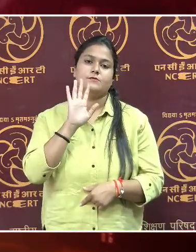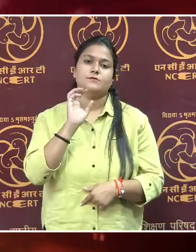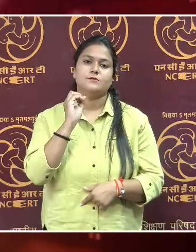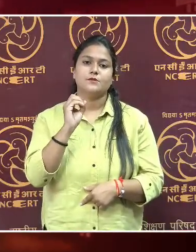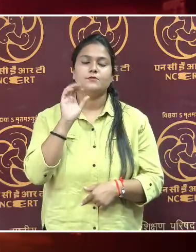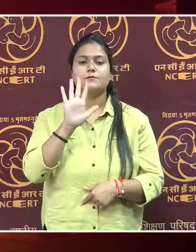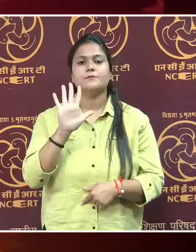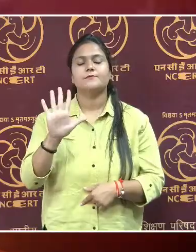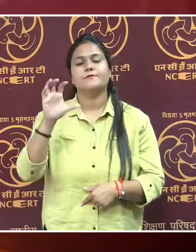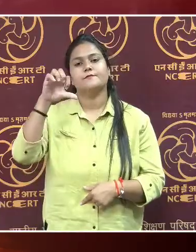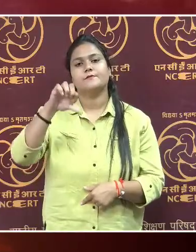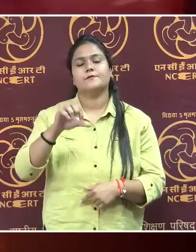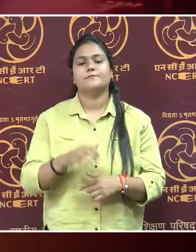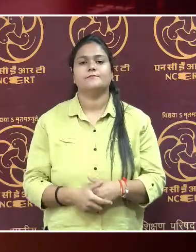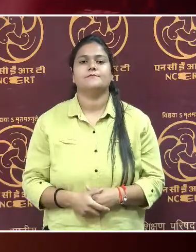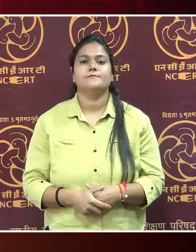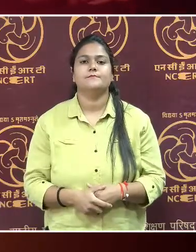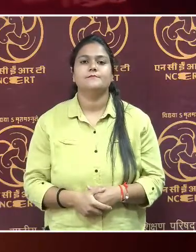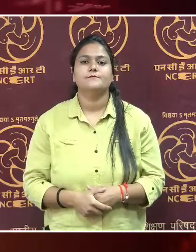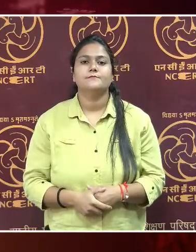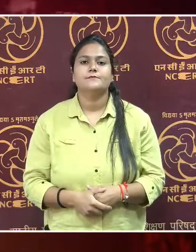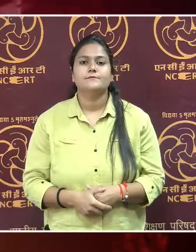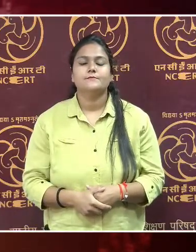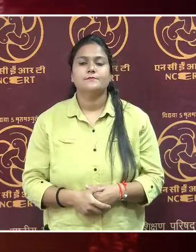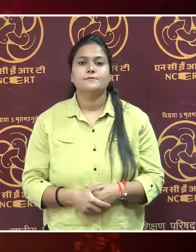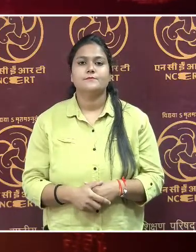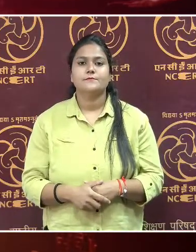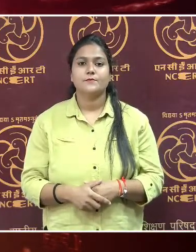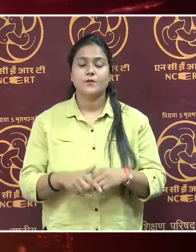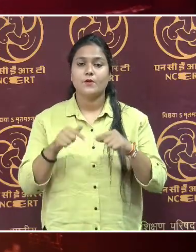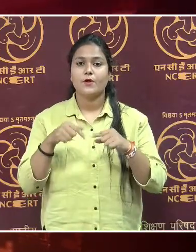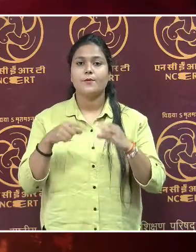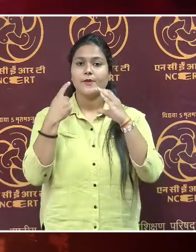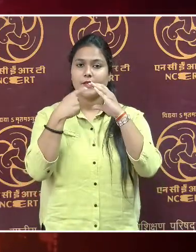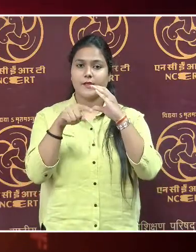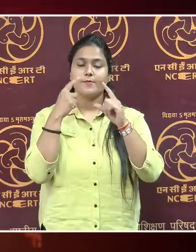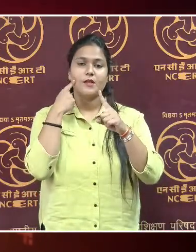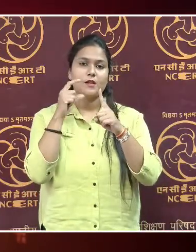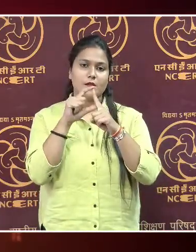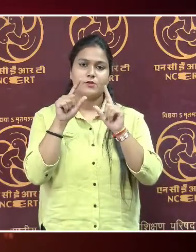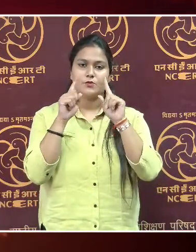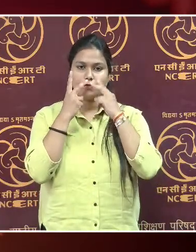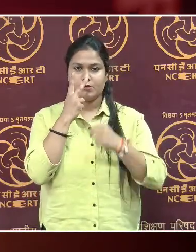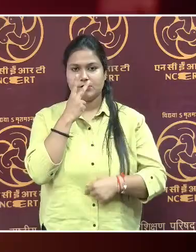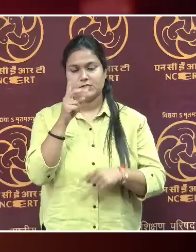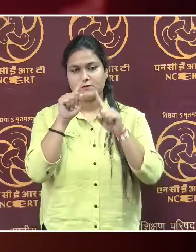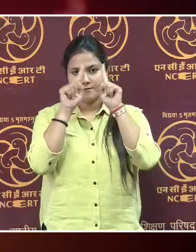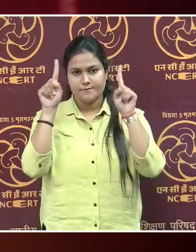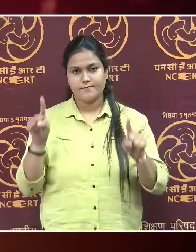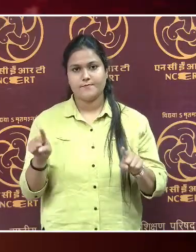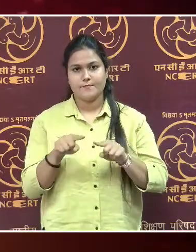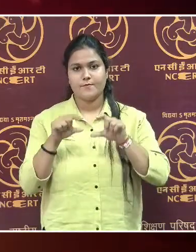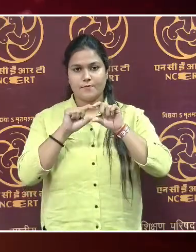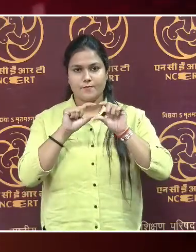8800440559. And we also have a dedicated email ID for you, which of course you can watch on your screen. This